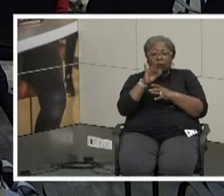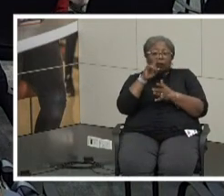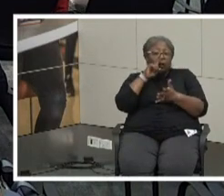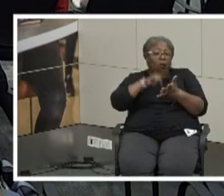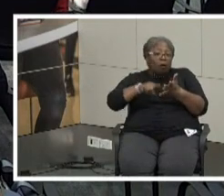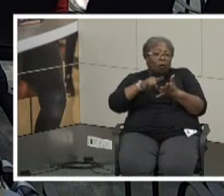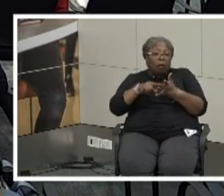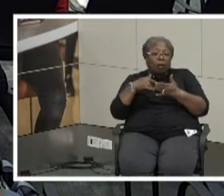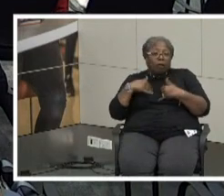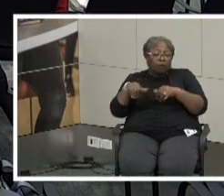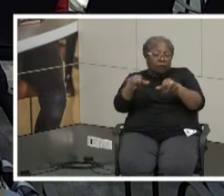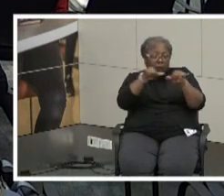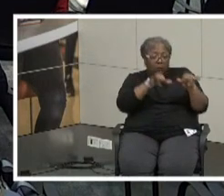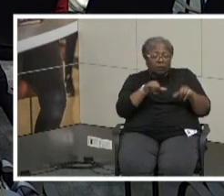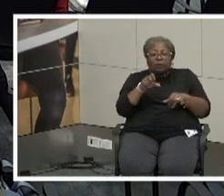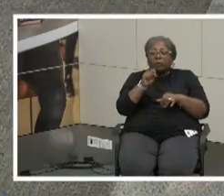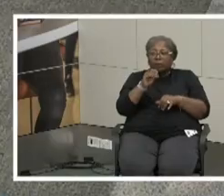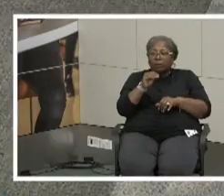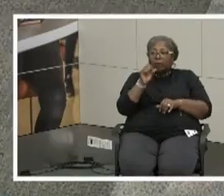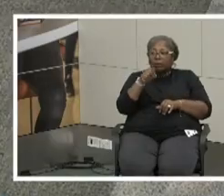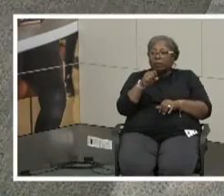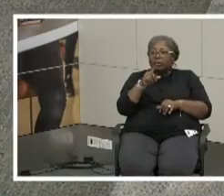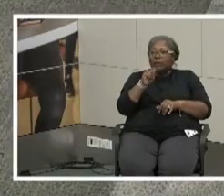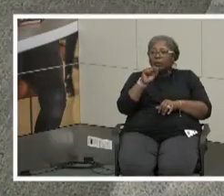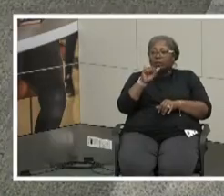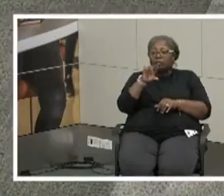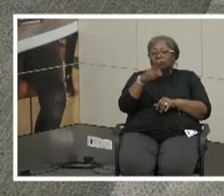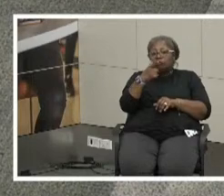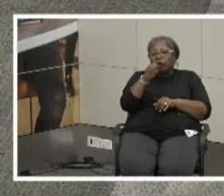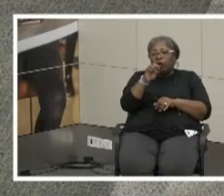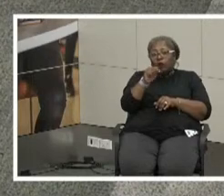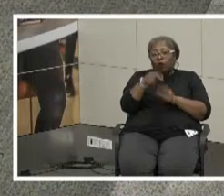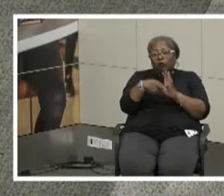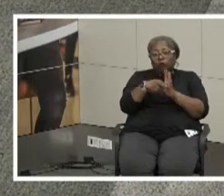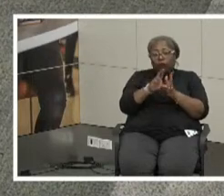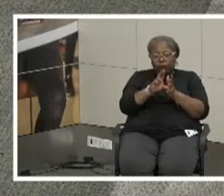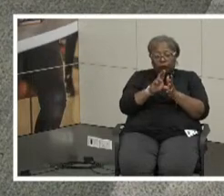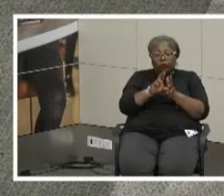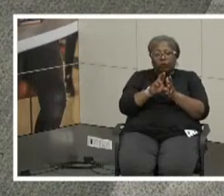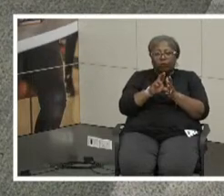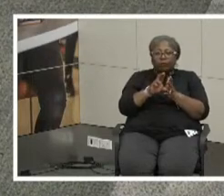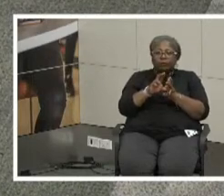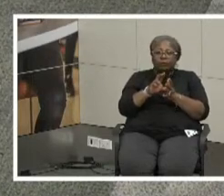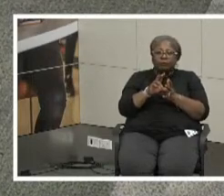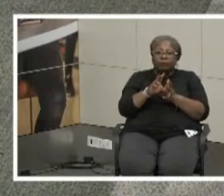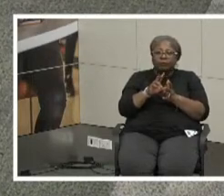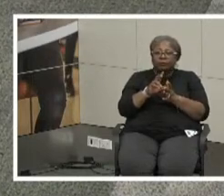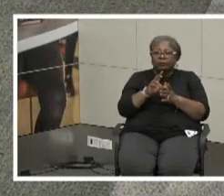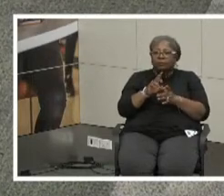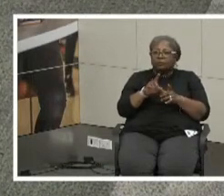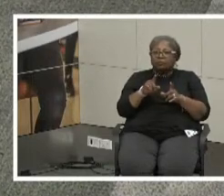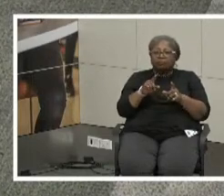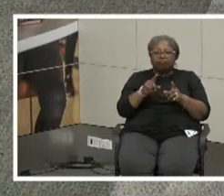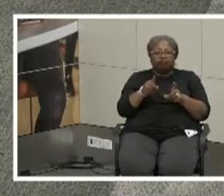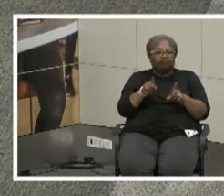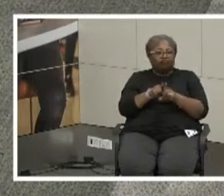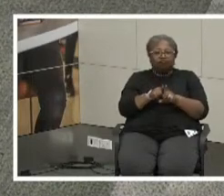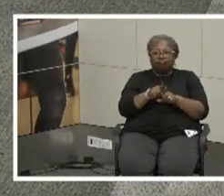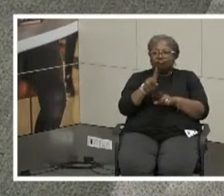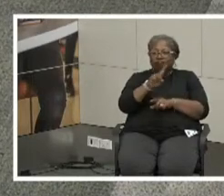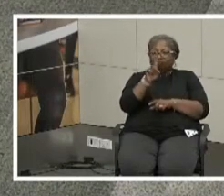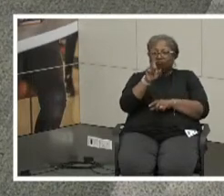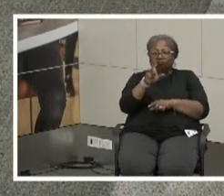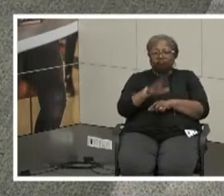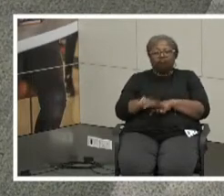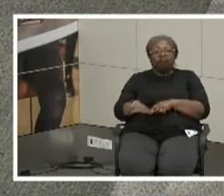looking at the same thing yes so the targeted review um consisted of the same questions across the